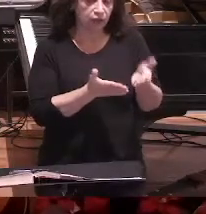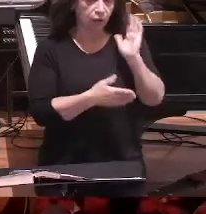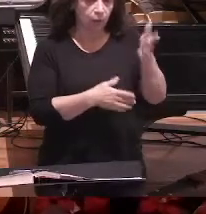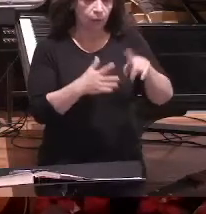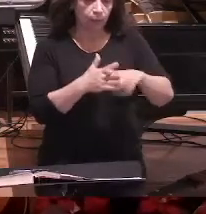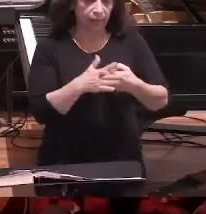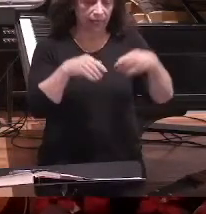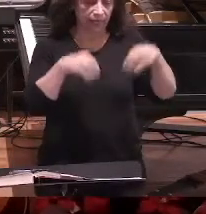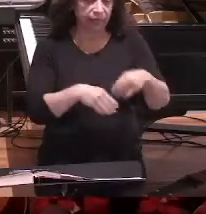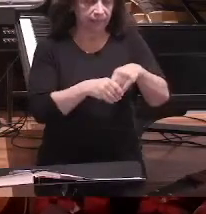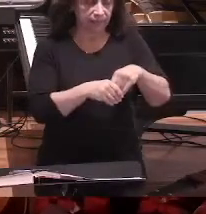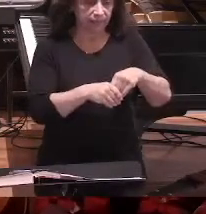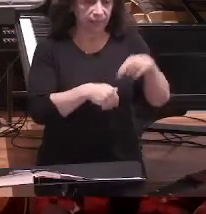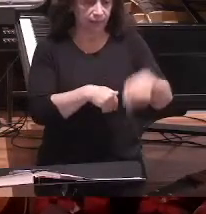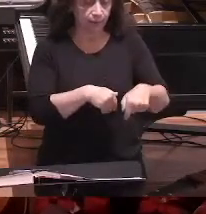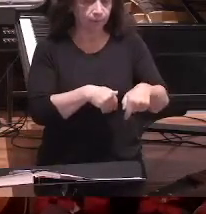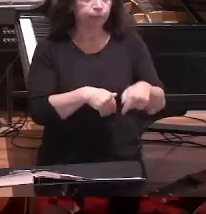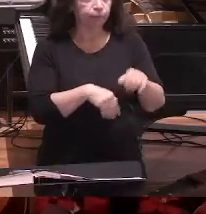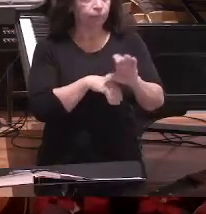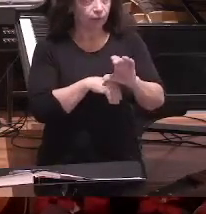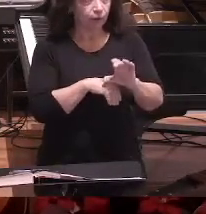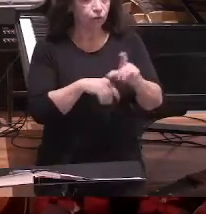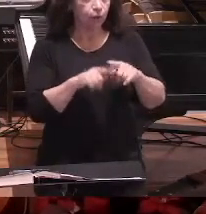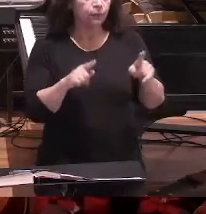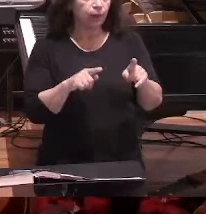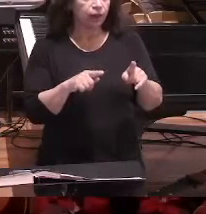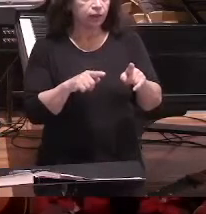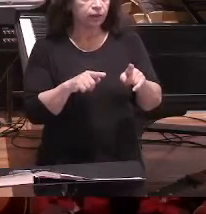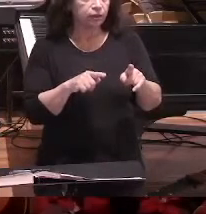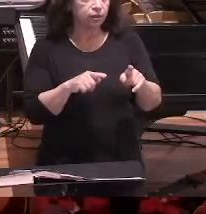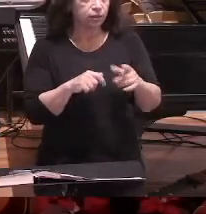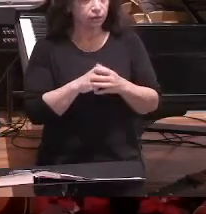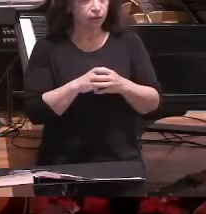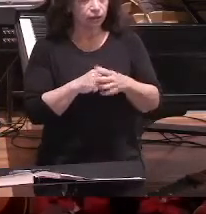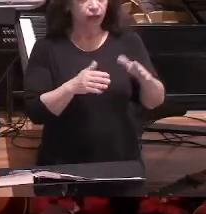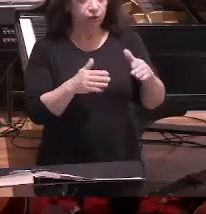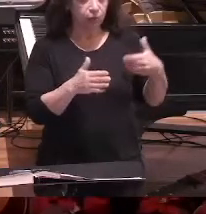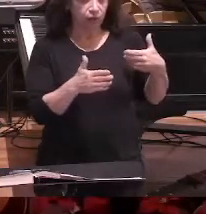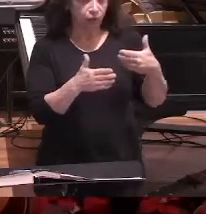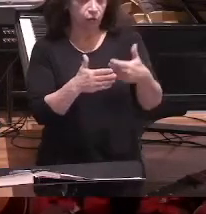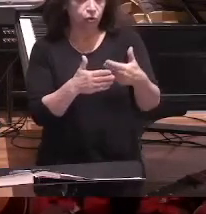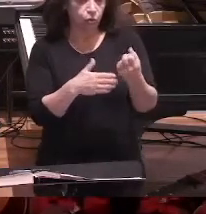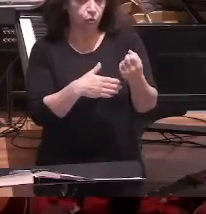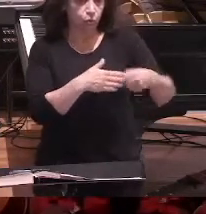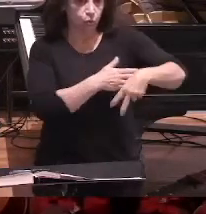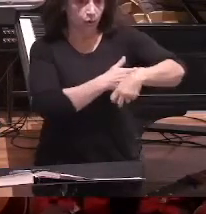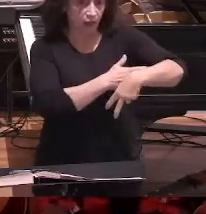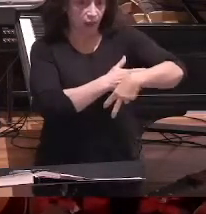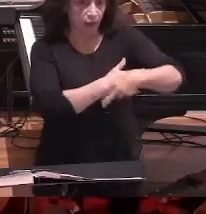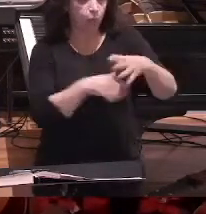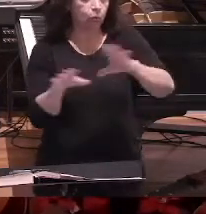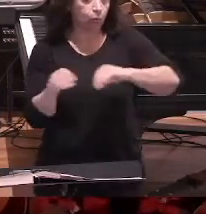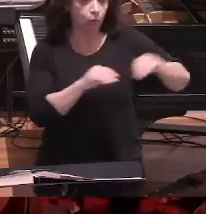begin inside here in the sanctuary. However, as we welcome the 12 o'clock hour, we will move